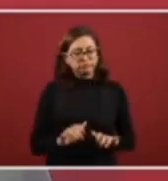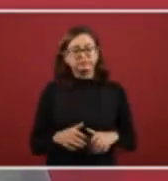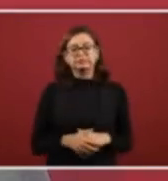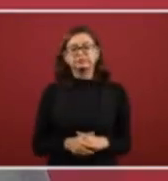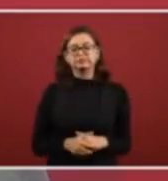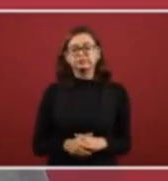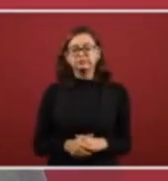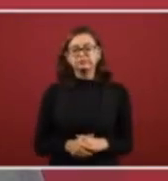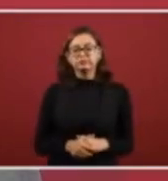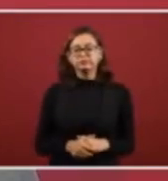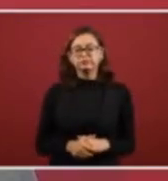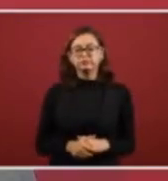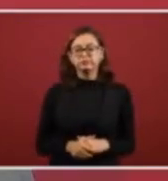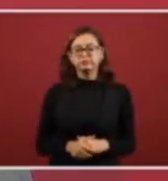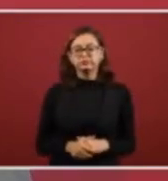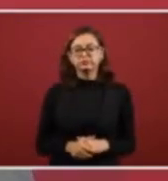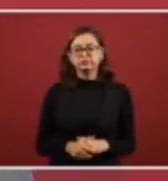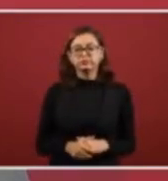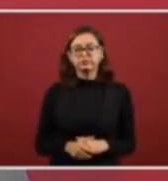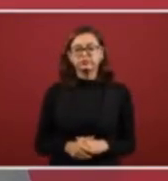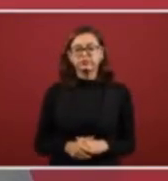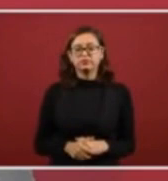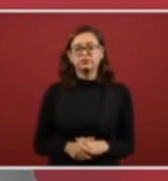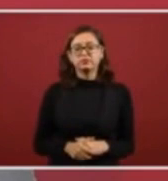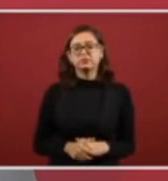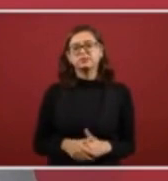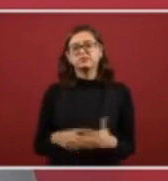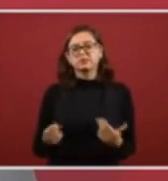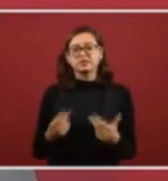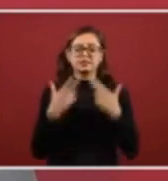my paperwork for the first.